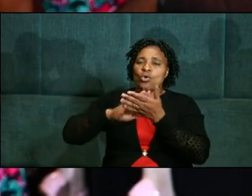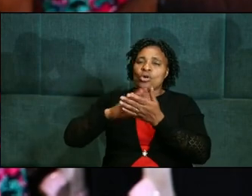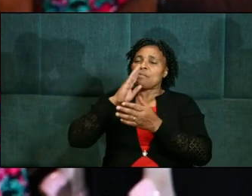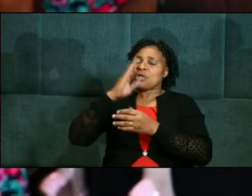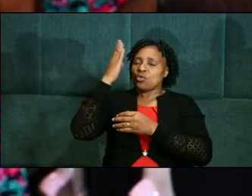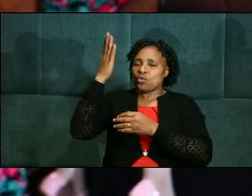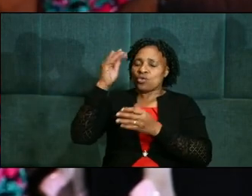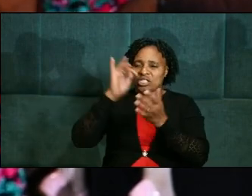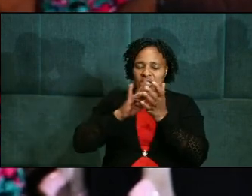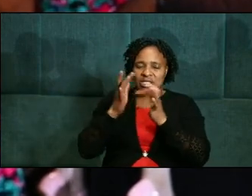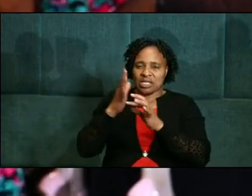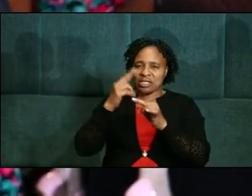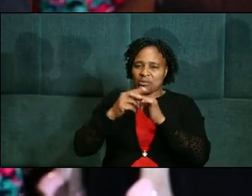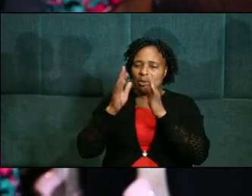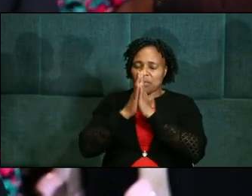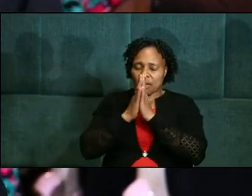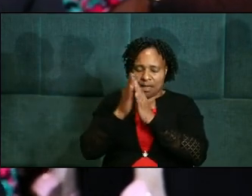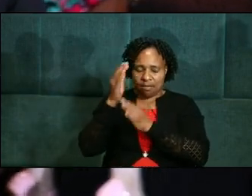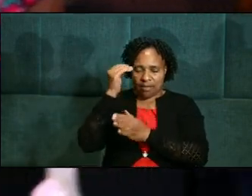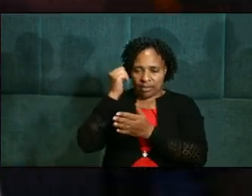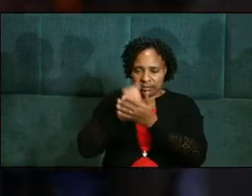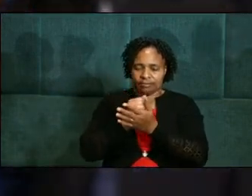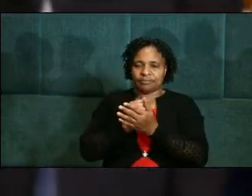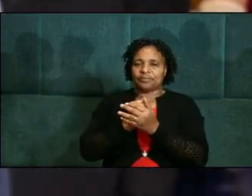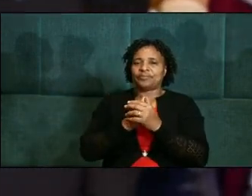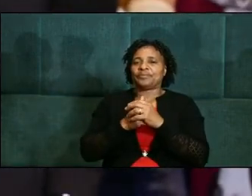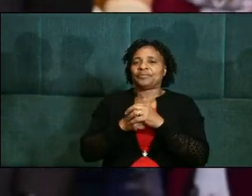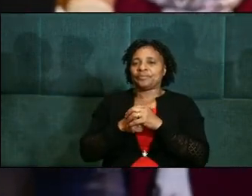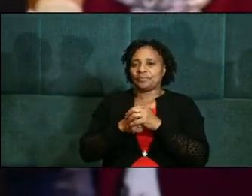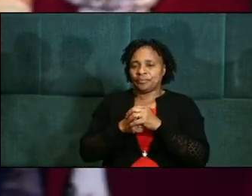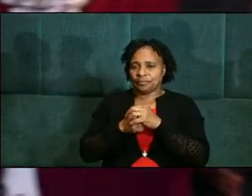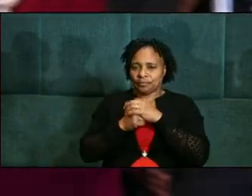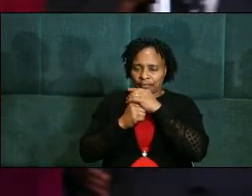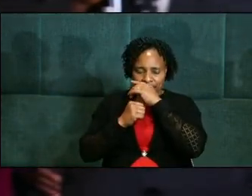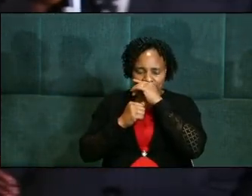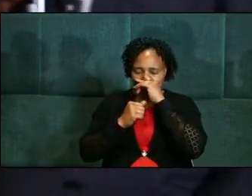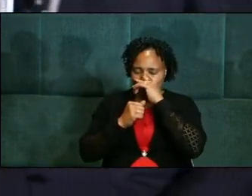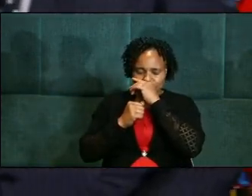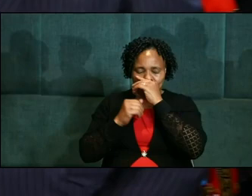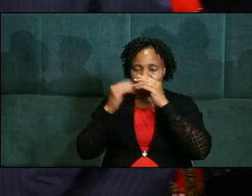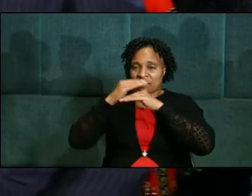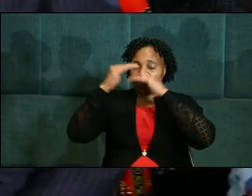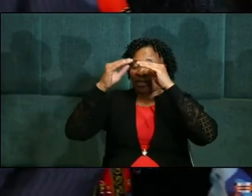In Jesus' name we pray. Amen. Amen. Heavenly Father,